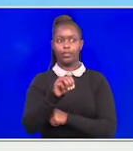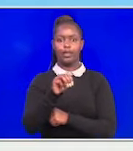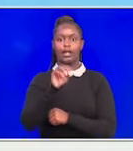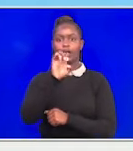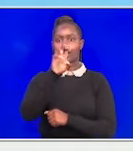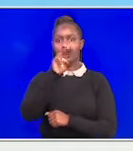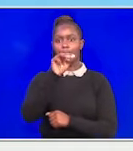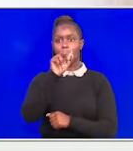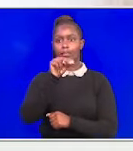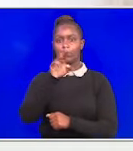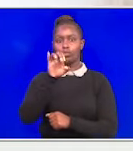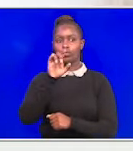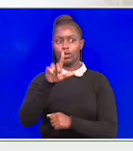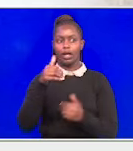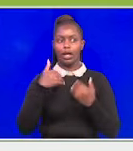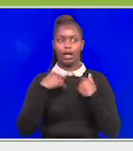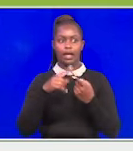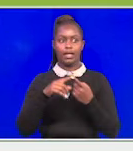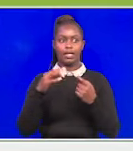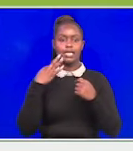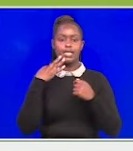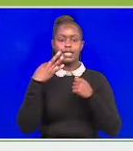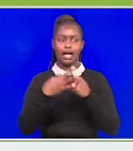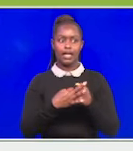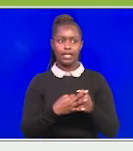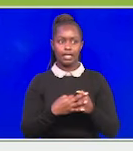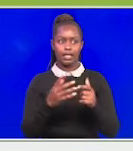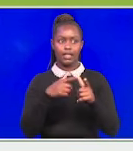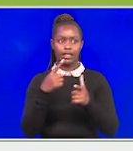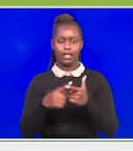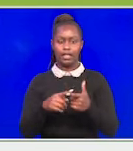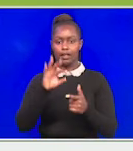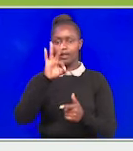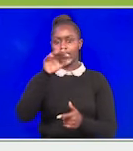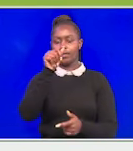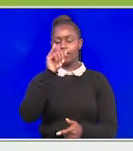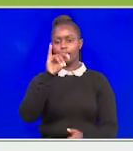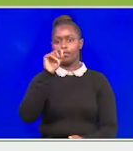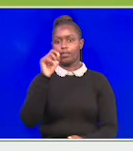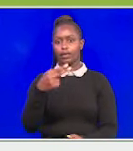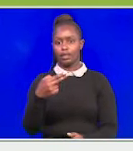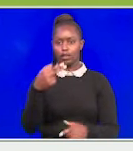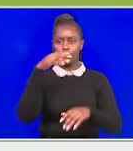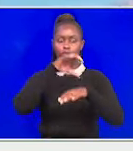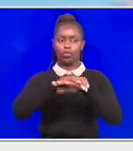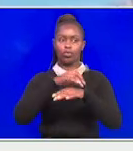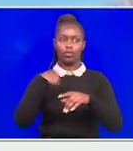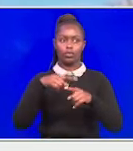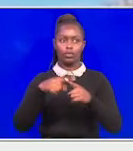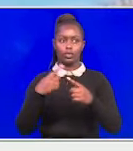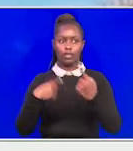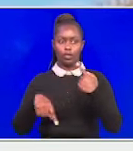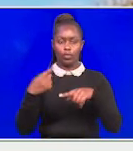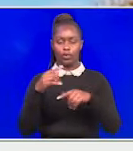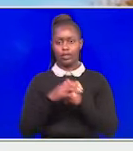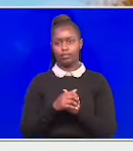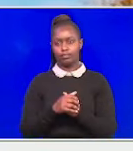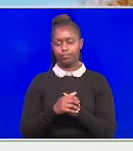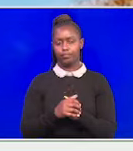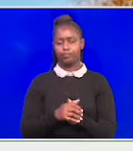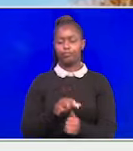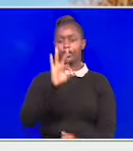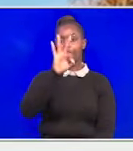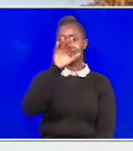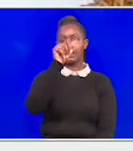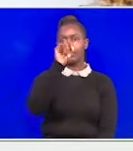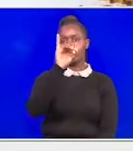follow with a win in 800 meters race, and then Faith Kipyegon closed the golden ranks. Kipyegon and Ronald